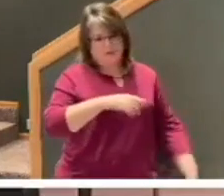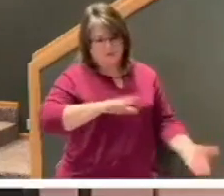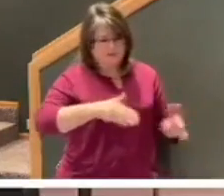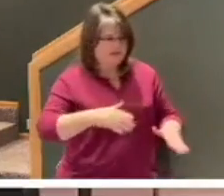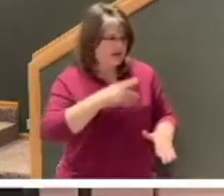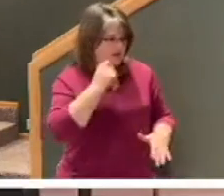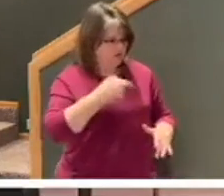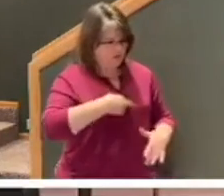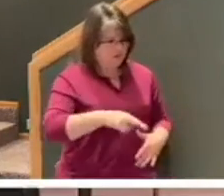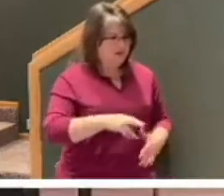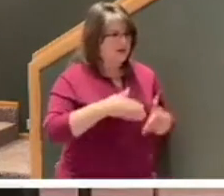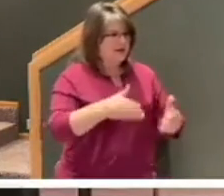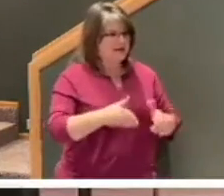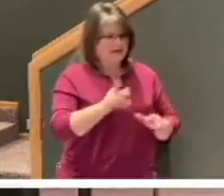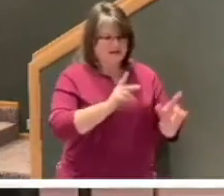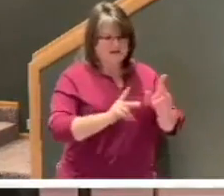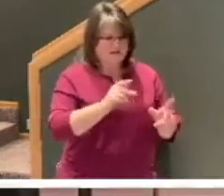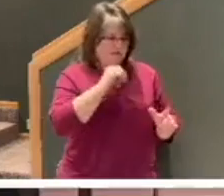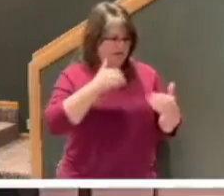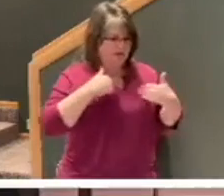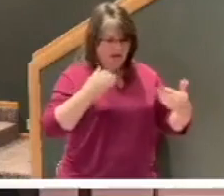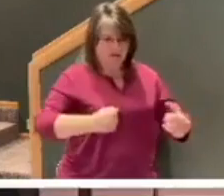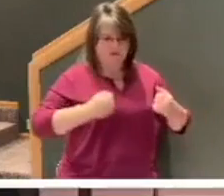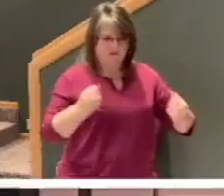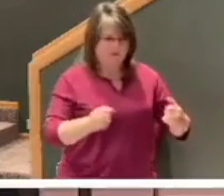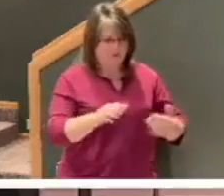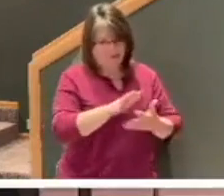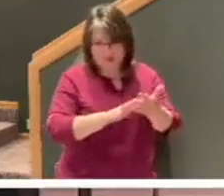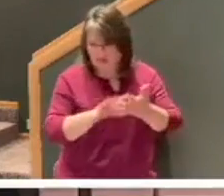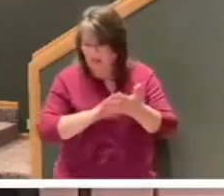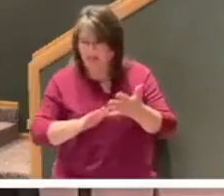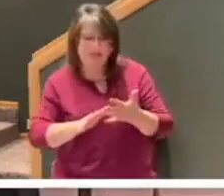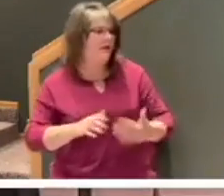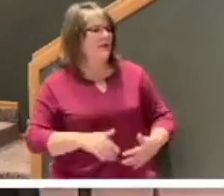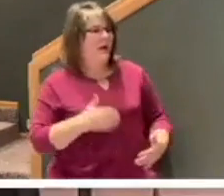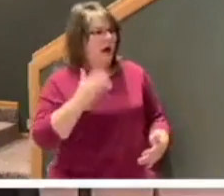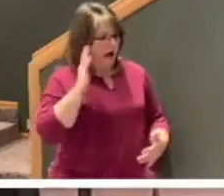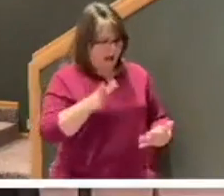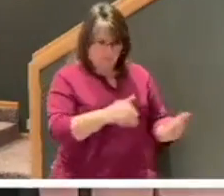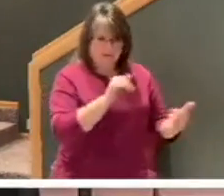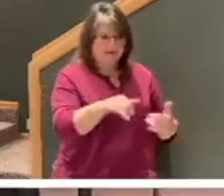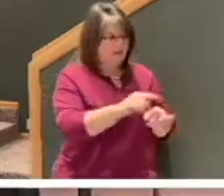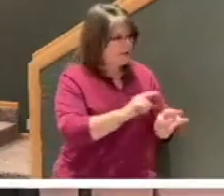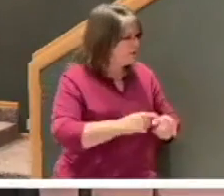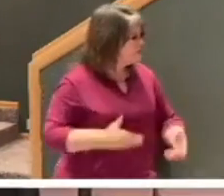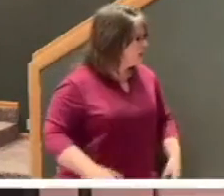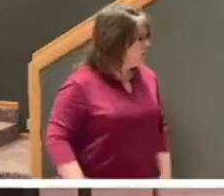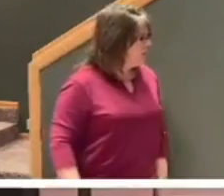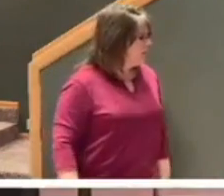people powerless and disillusioned. No wonder. I would walk away from that too.